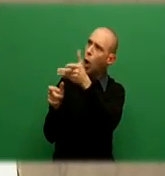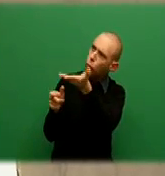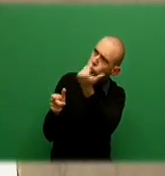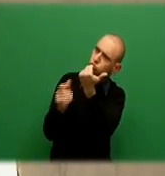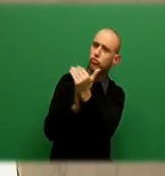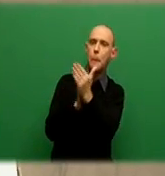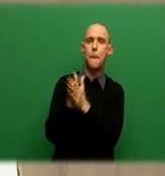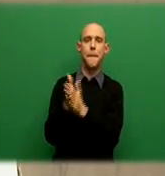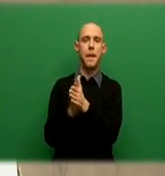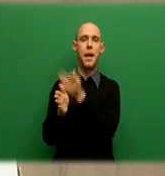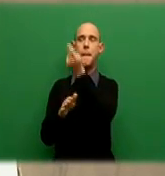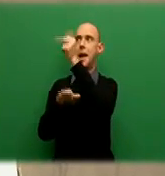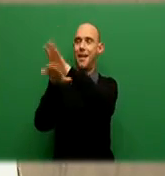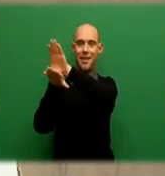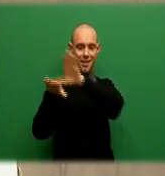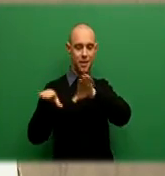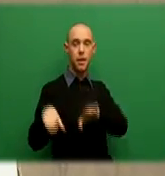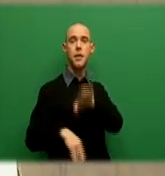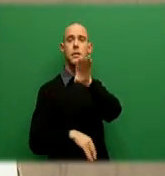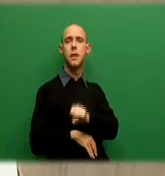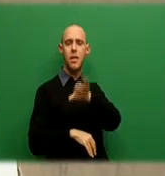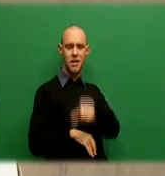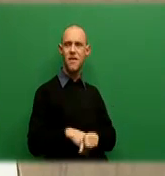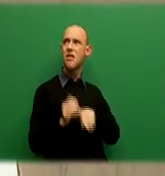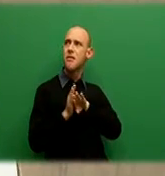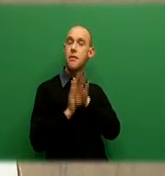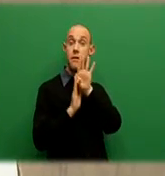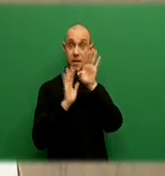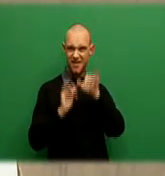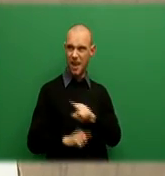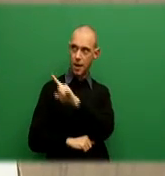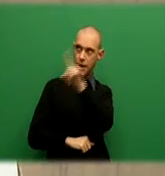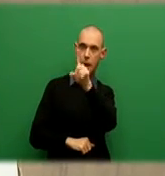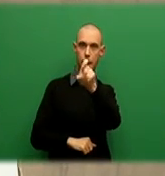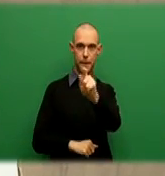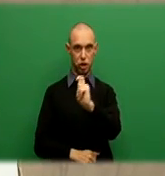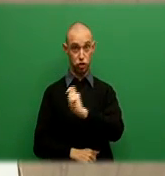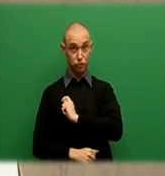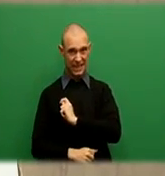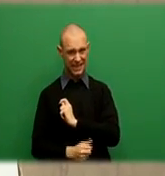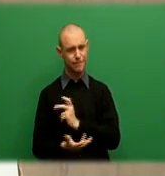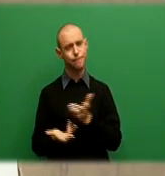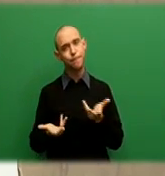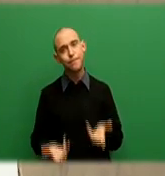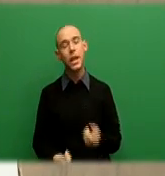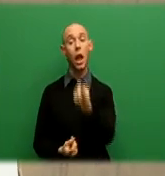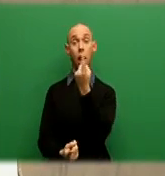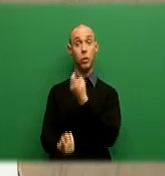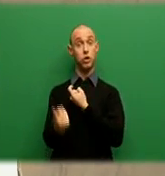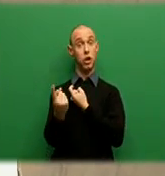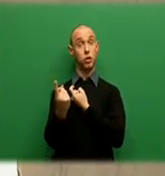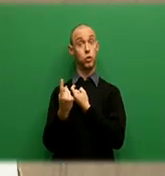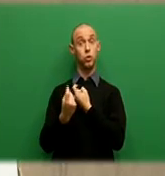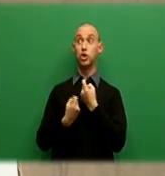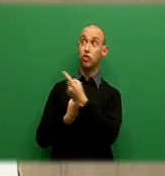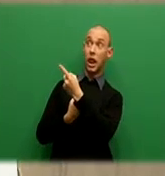the overall situation in South Africa, and obviously we would cover the monetary policy side of it. I guess the questions that they